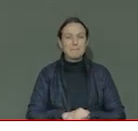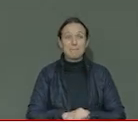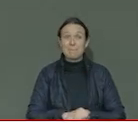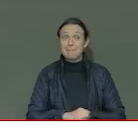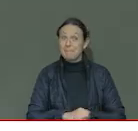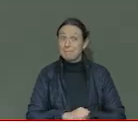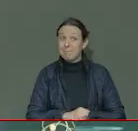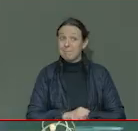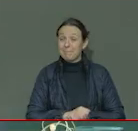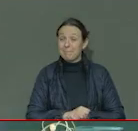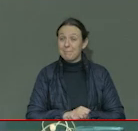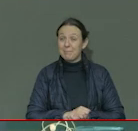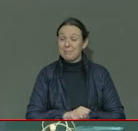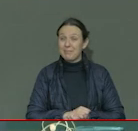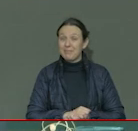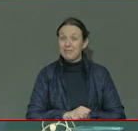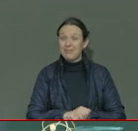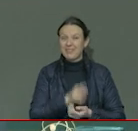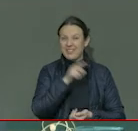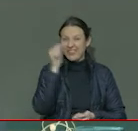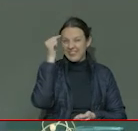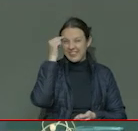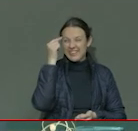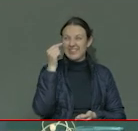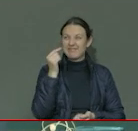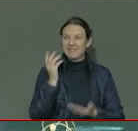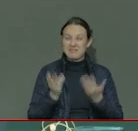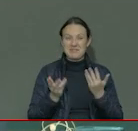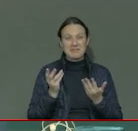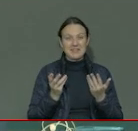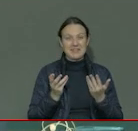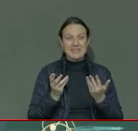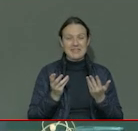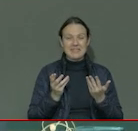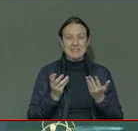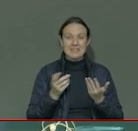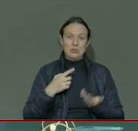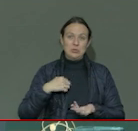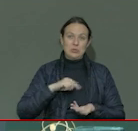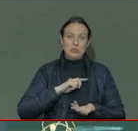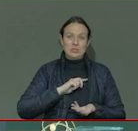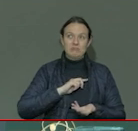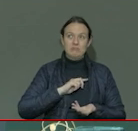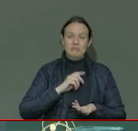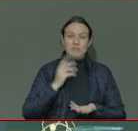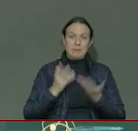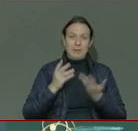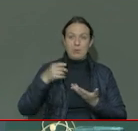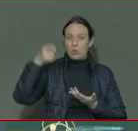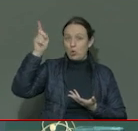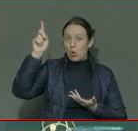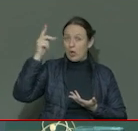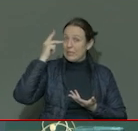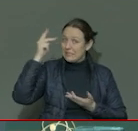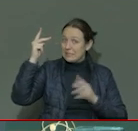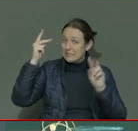Okay. Is it easy for us to believe in a God we do not